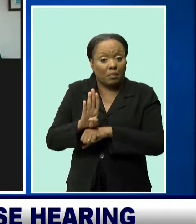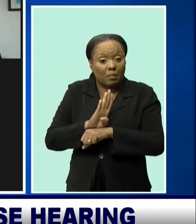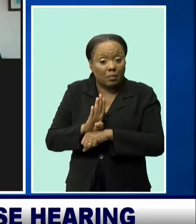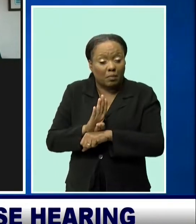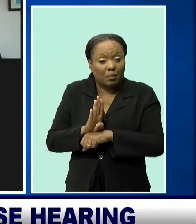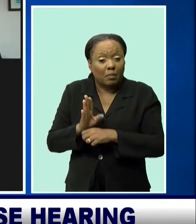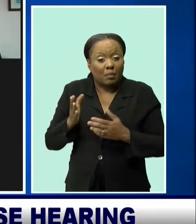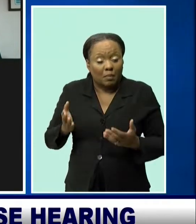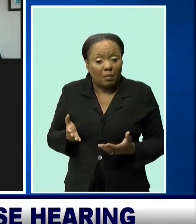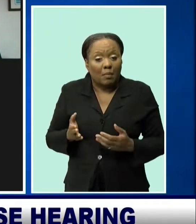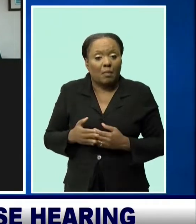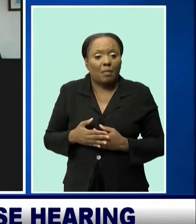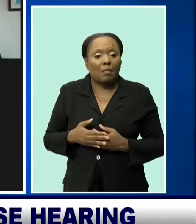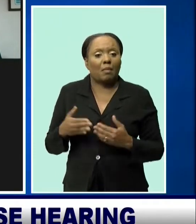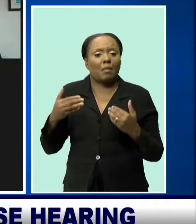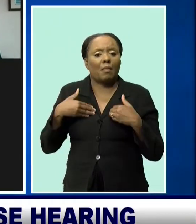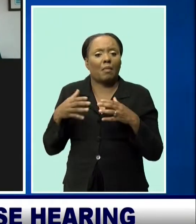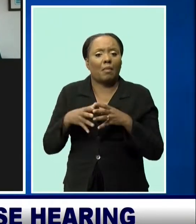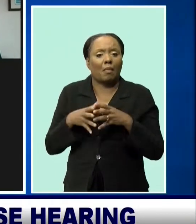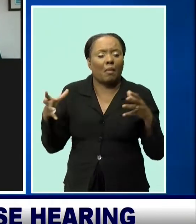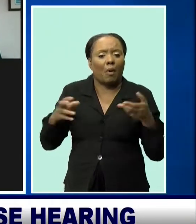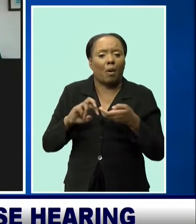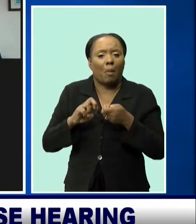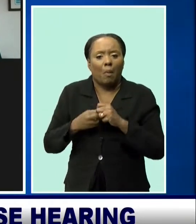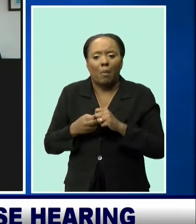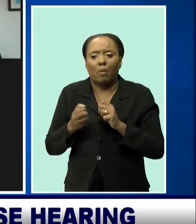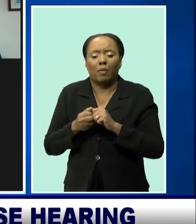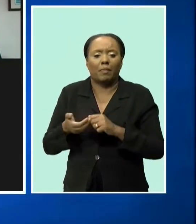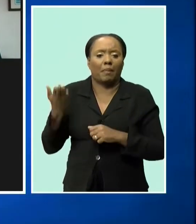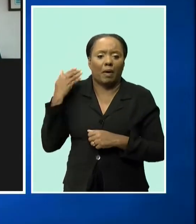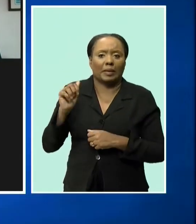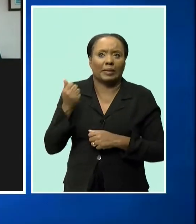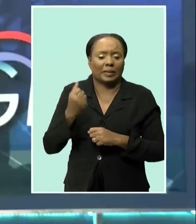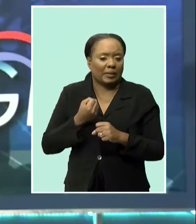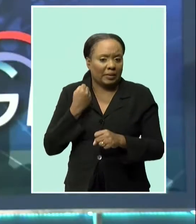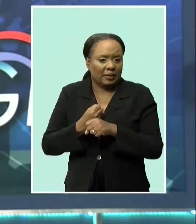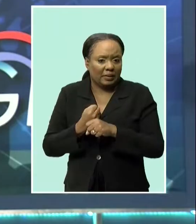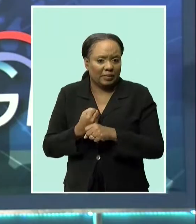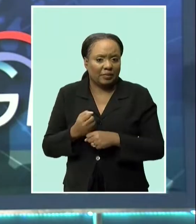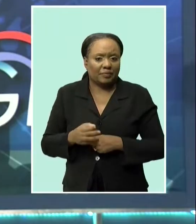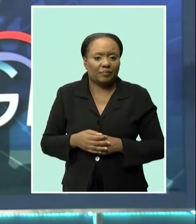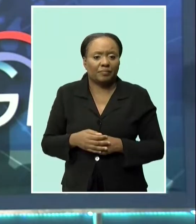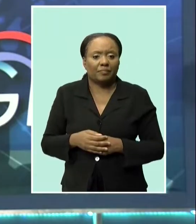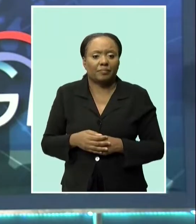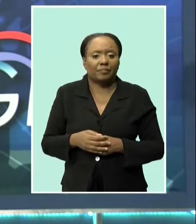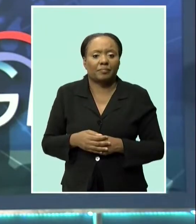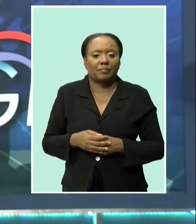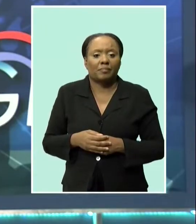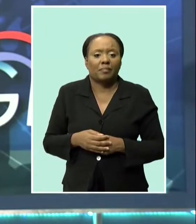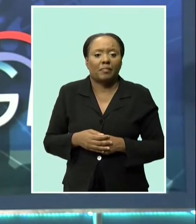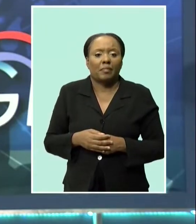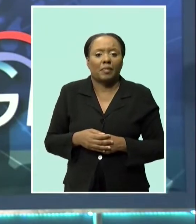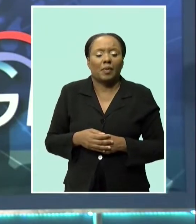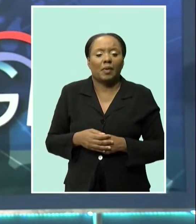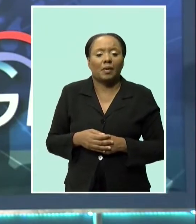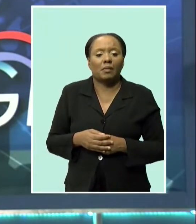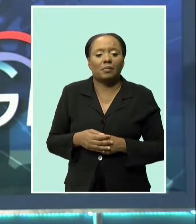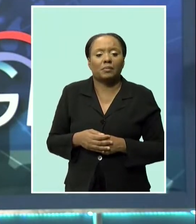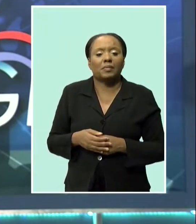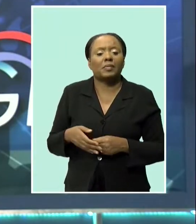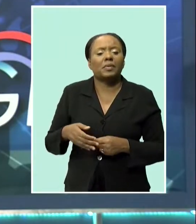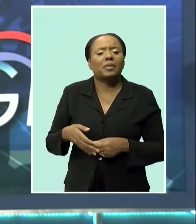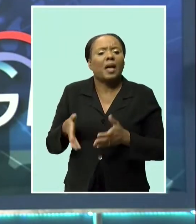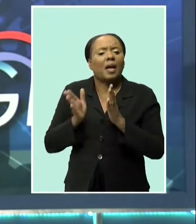has faced significant troubles in the last, say, 10 years. And from the rate hearing for an increase in the cost